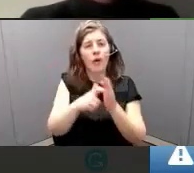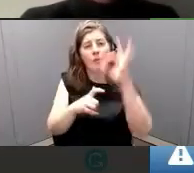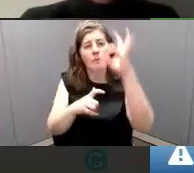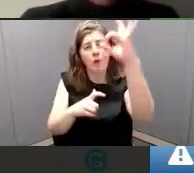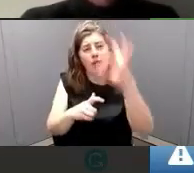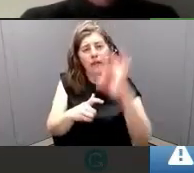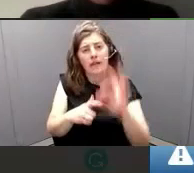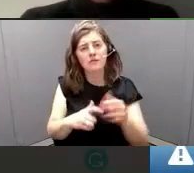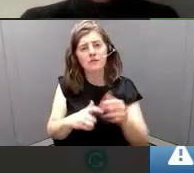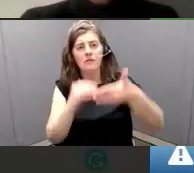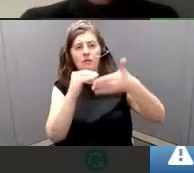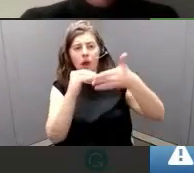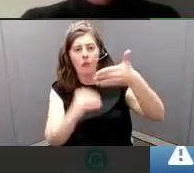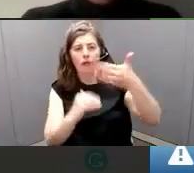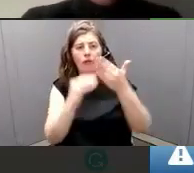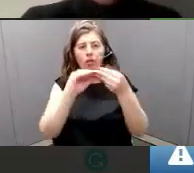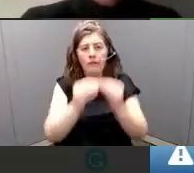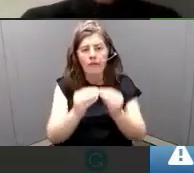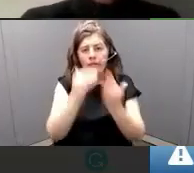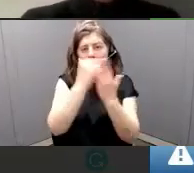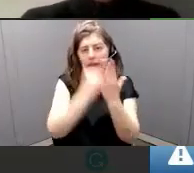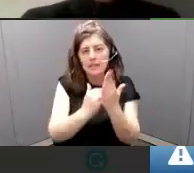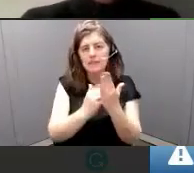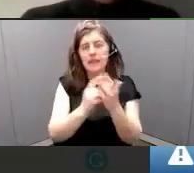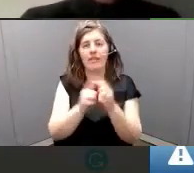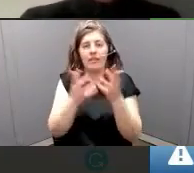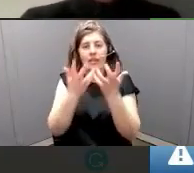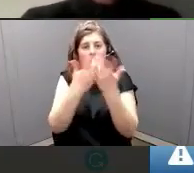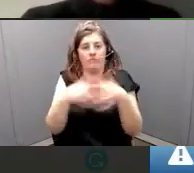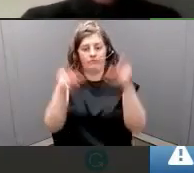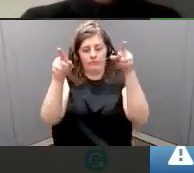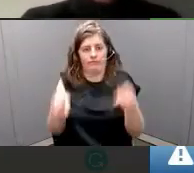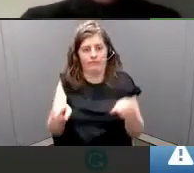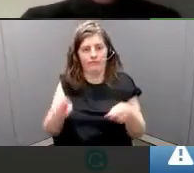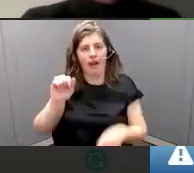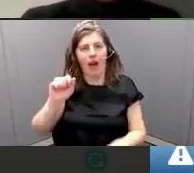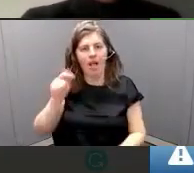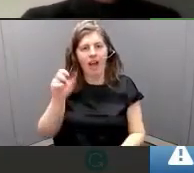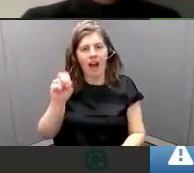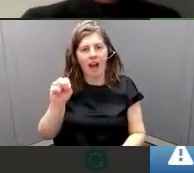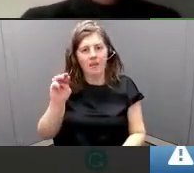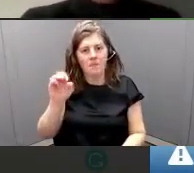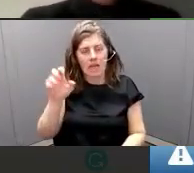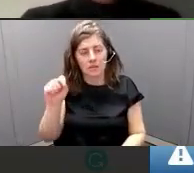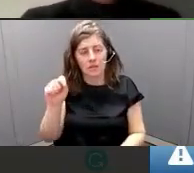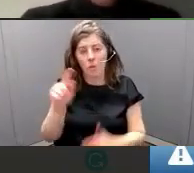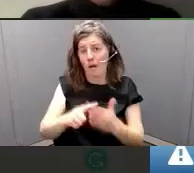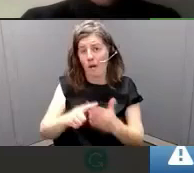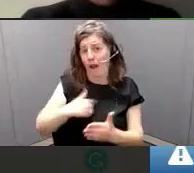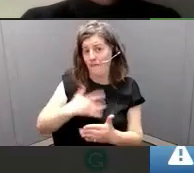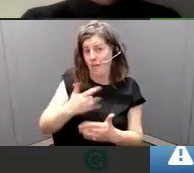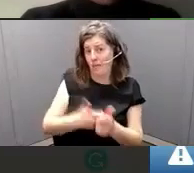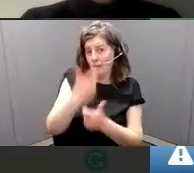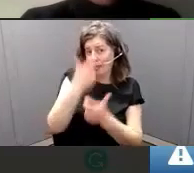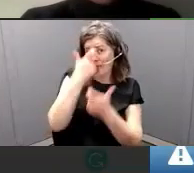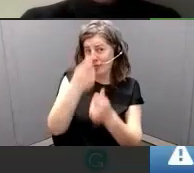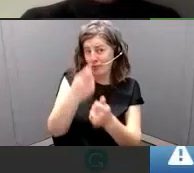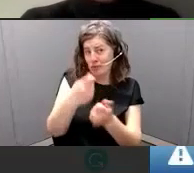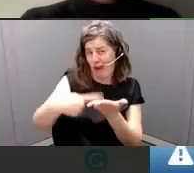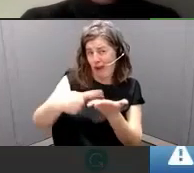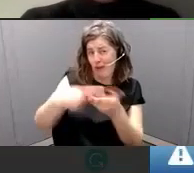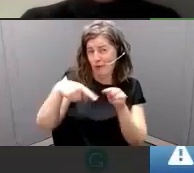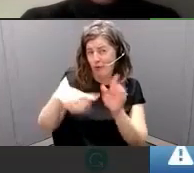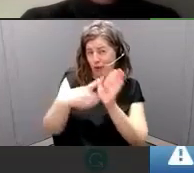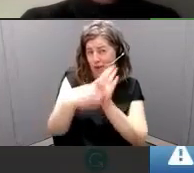lists, and your text alignments. Now, what I find most interesting to talk about during these